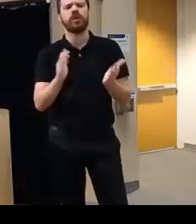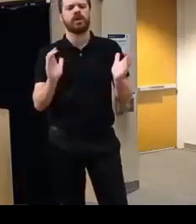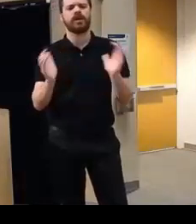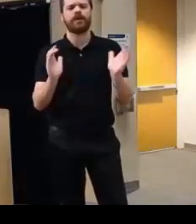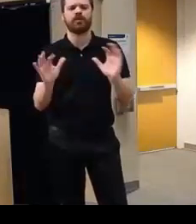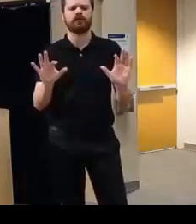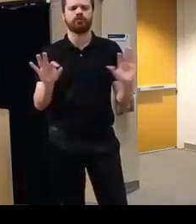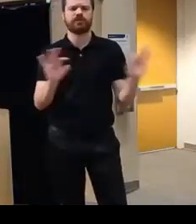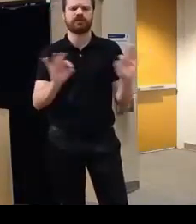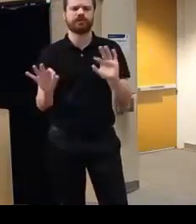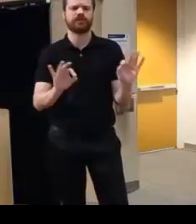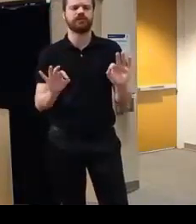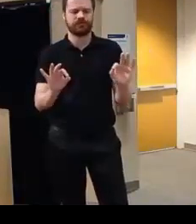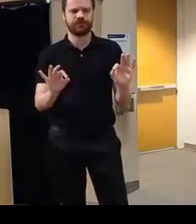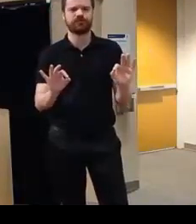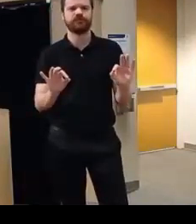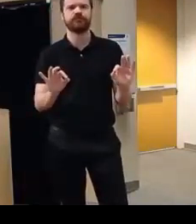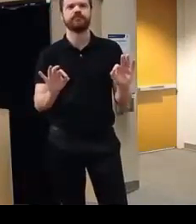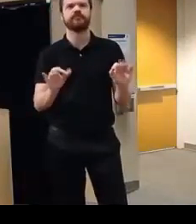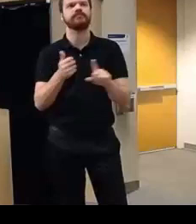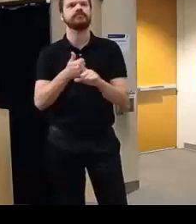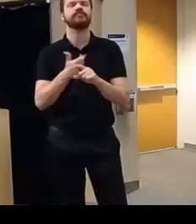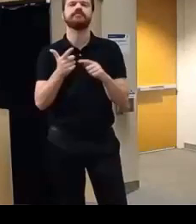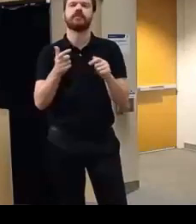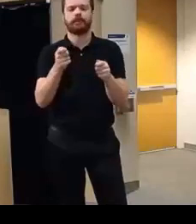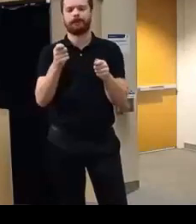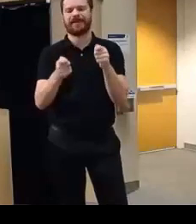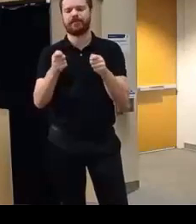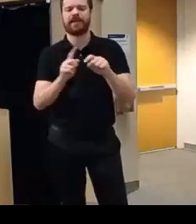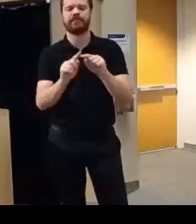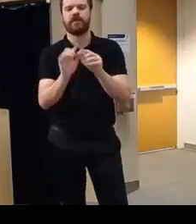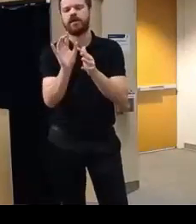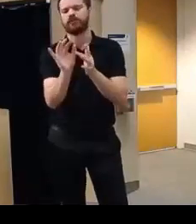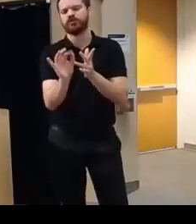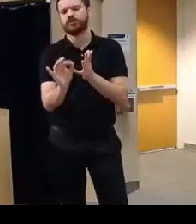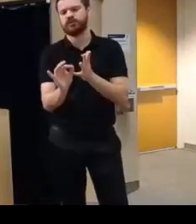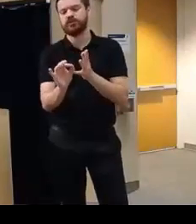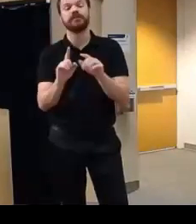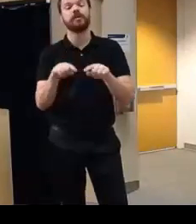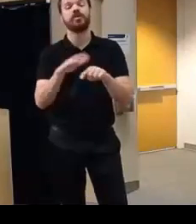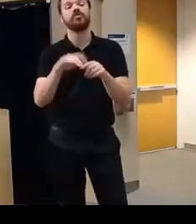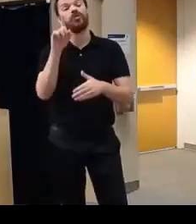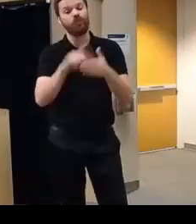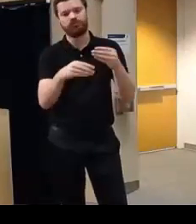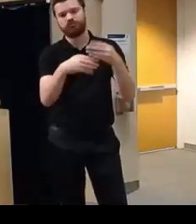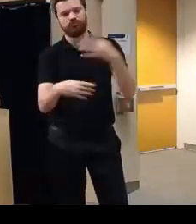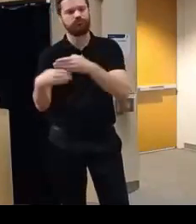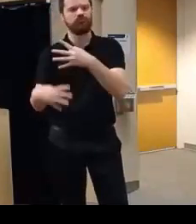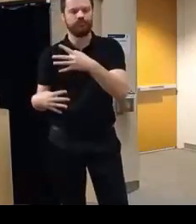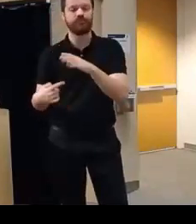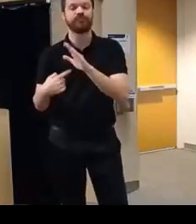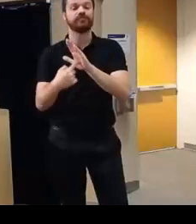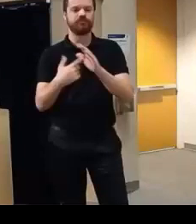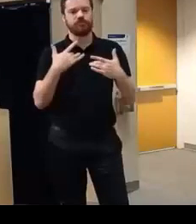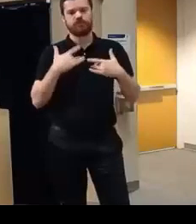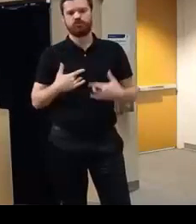comparative choices that continually sort of manipulate the options based on the attributes of a product or treatment, in this